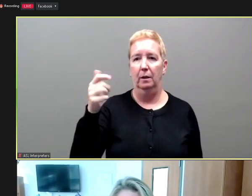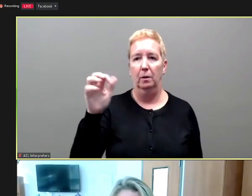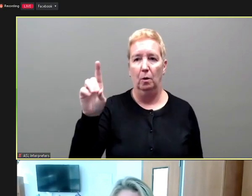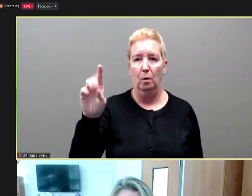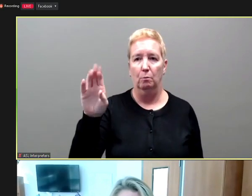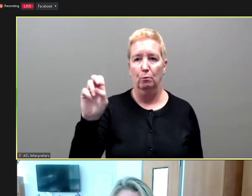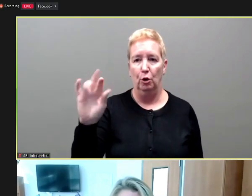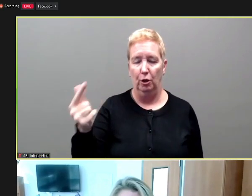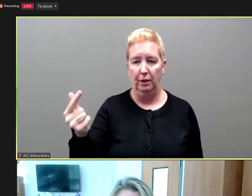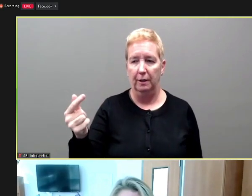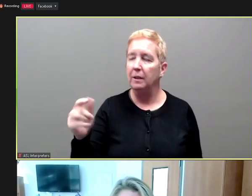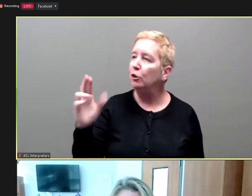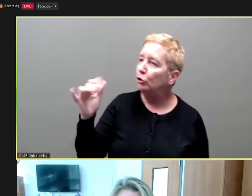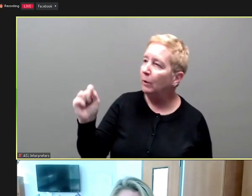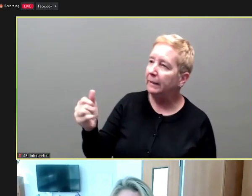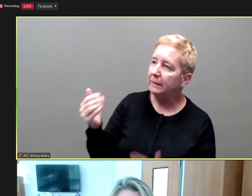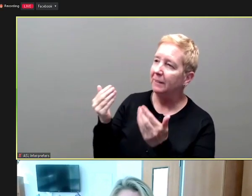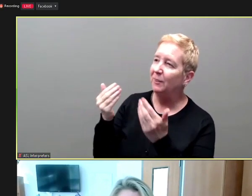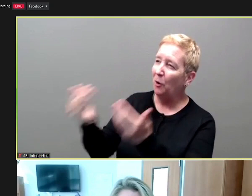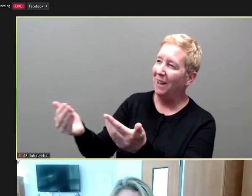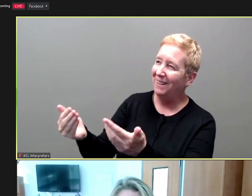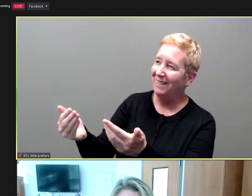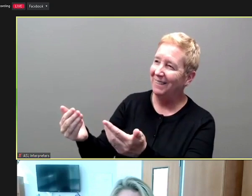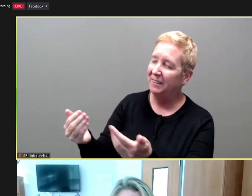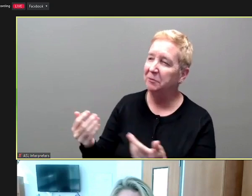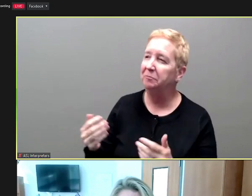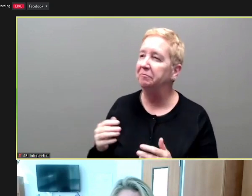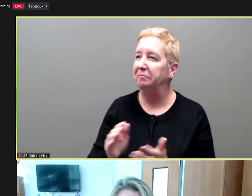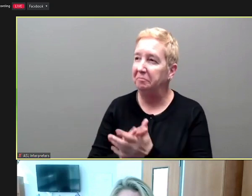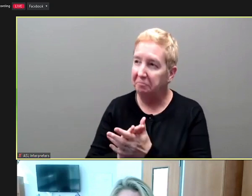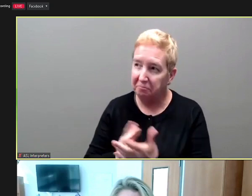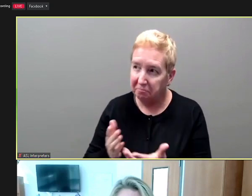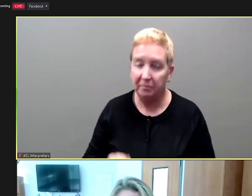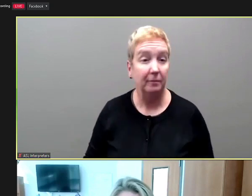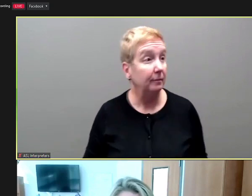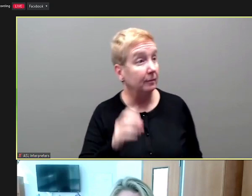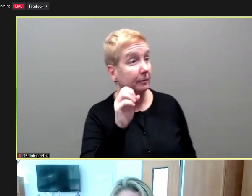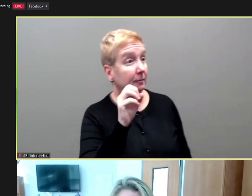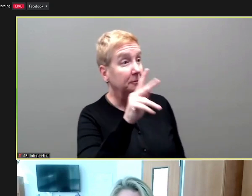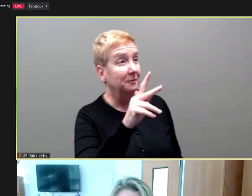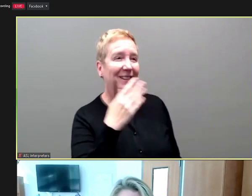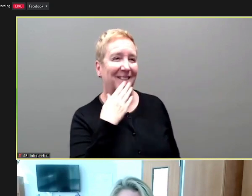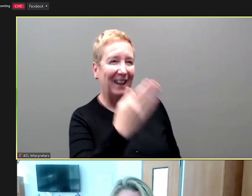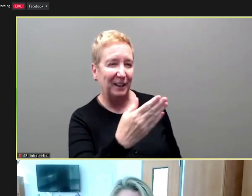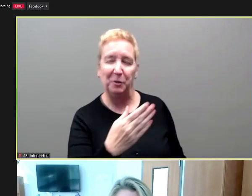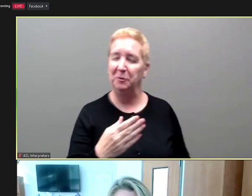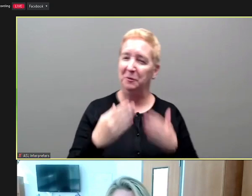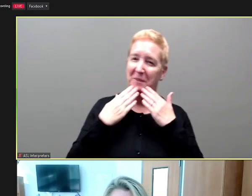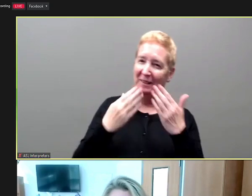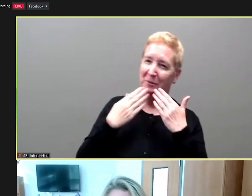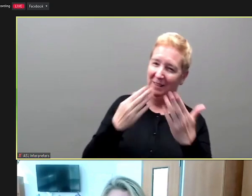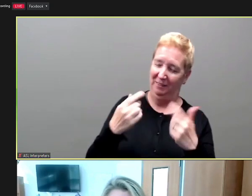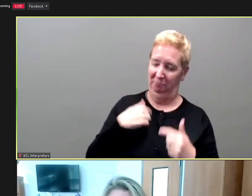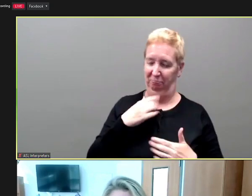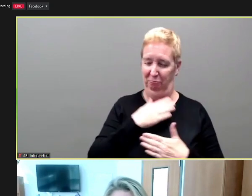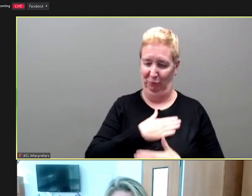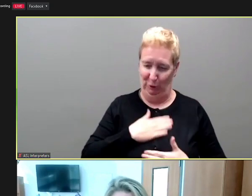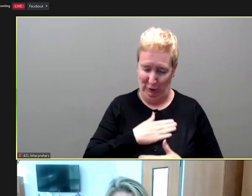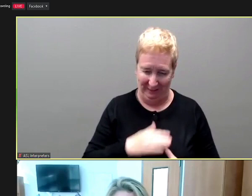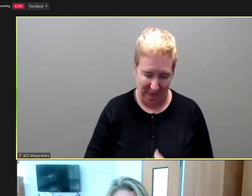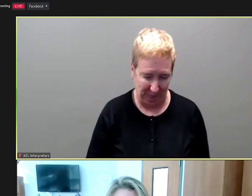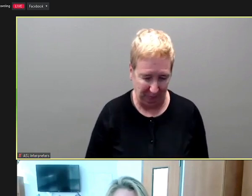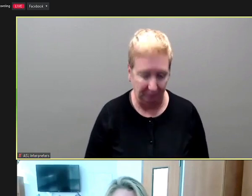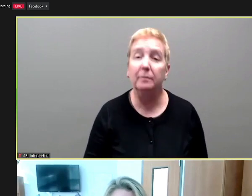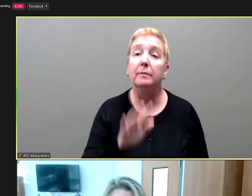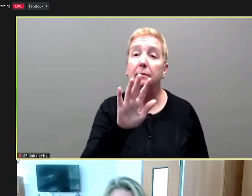Hey there. Chris, you should be able to ask your question. Yeah, Okay. I guess. Thank you. I appreciate it. I wanted to